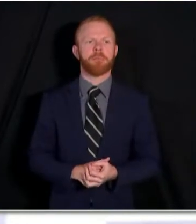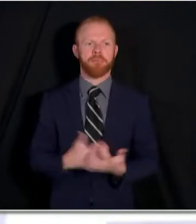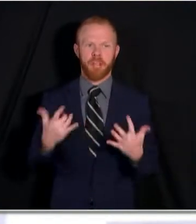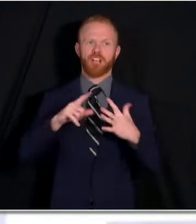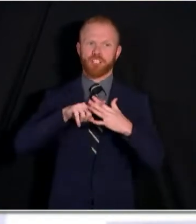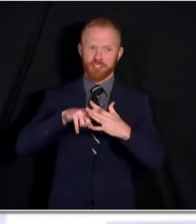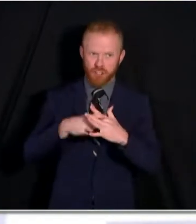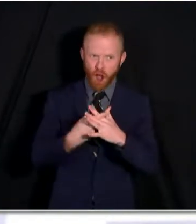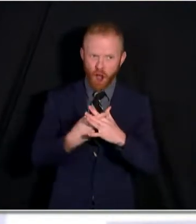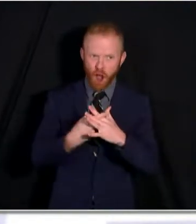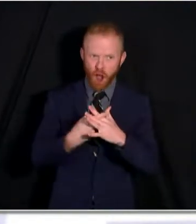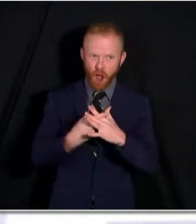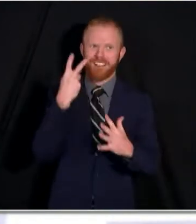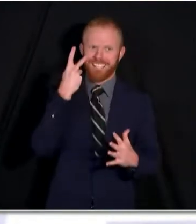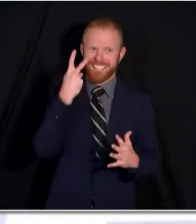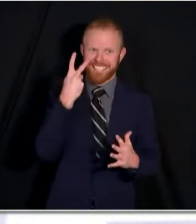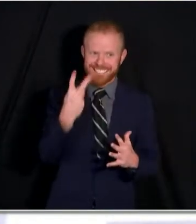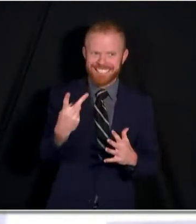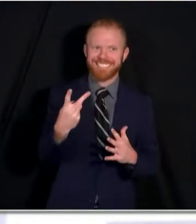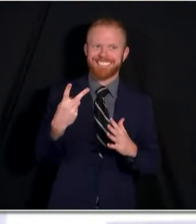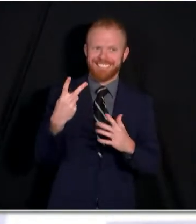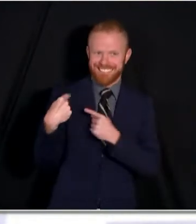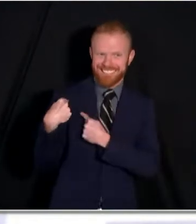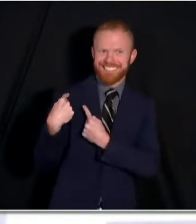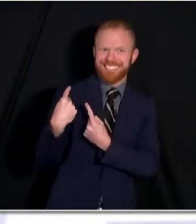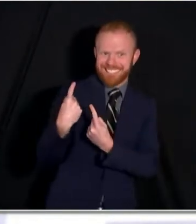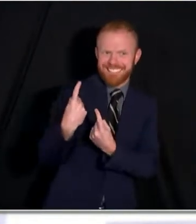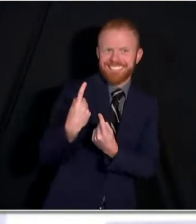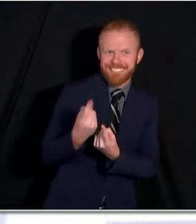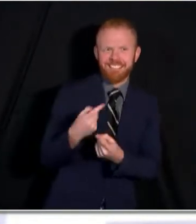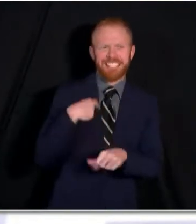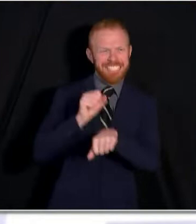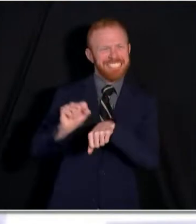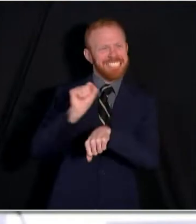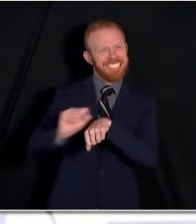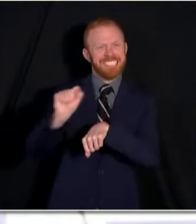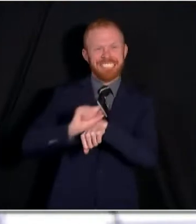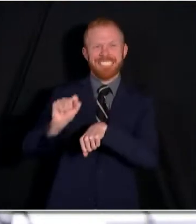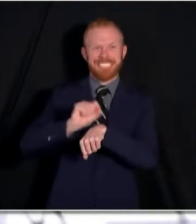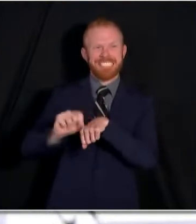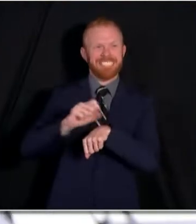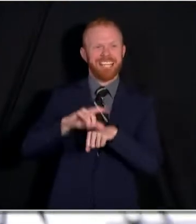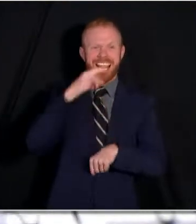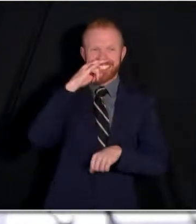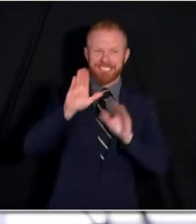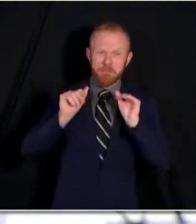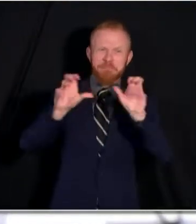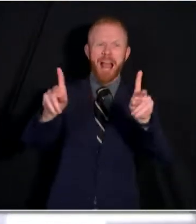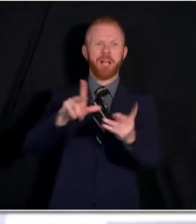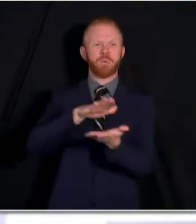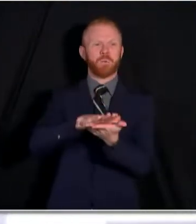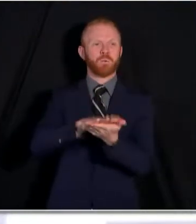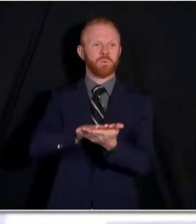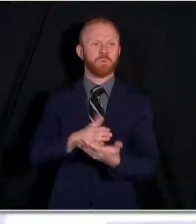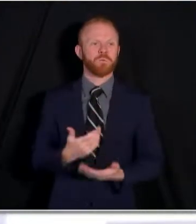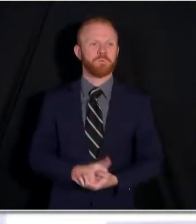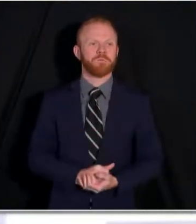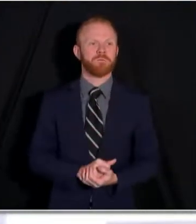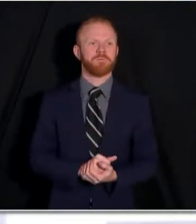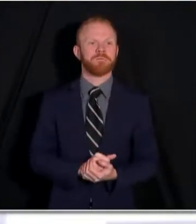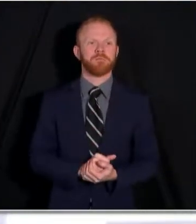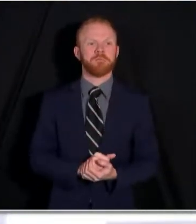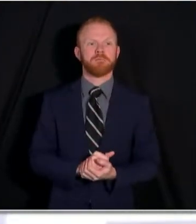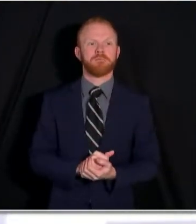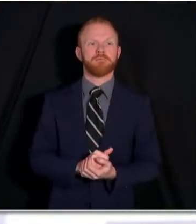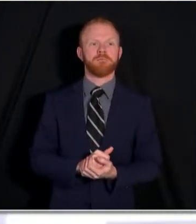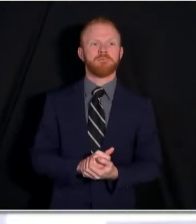modified nonetheless. We're working hard to get our kids back in school. It is a priority to get our kids safely